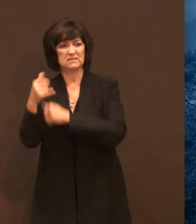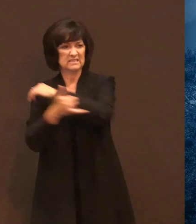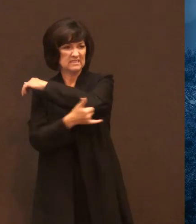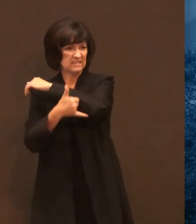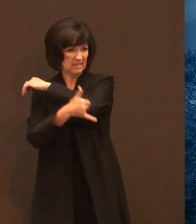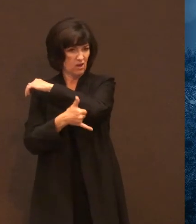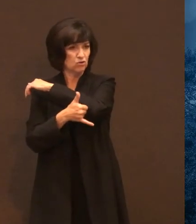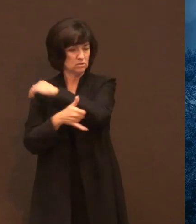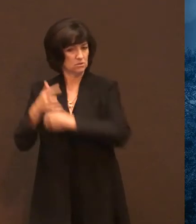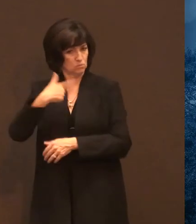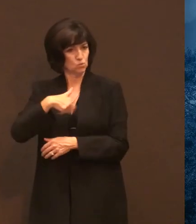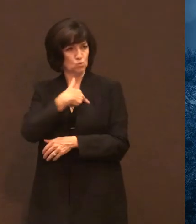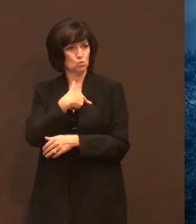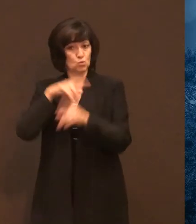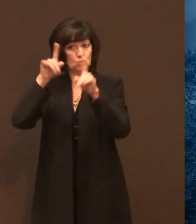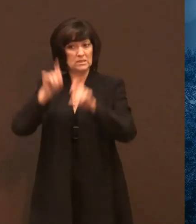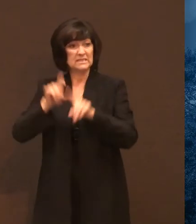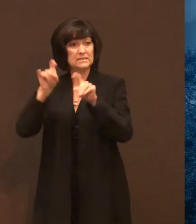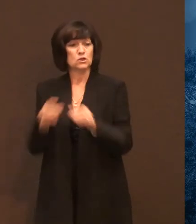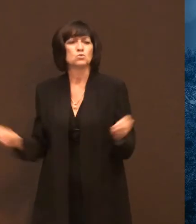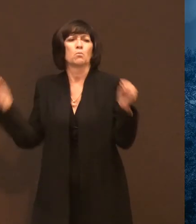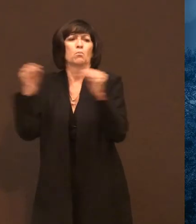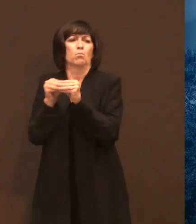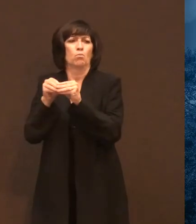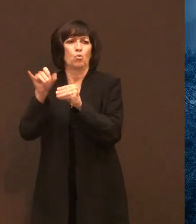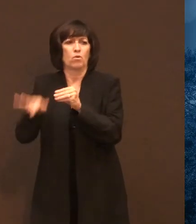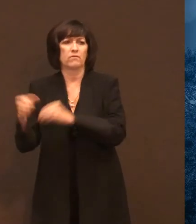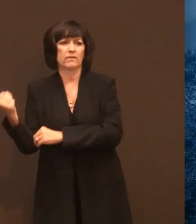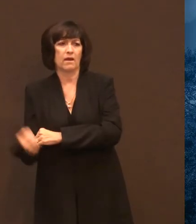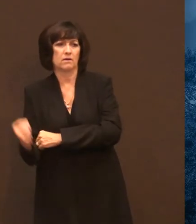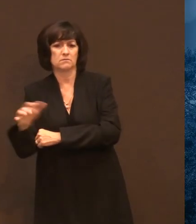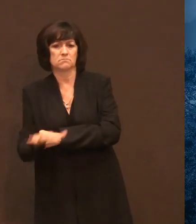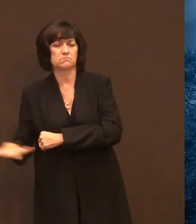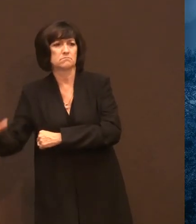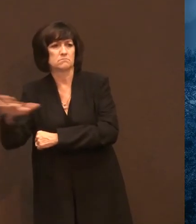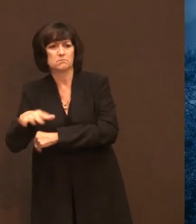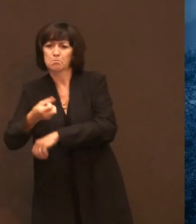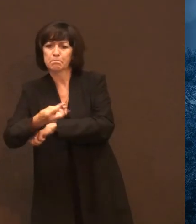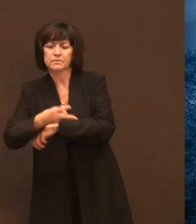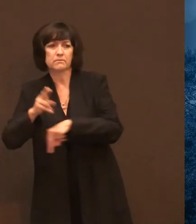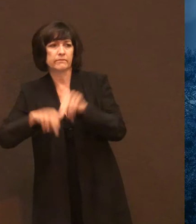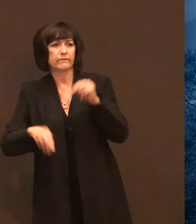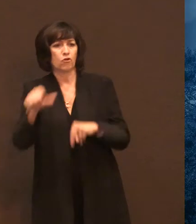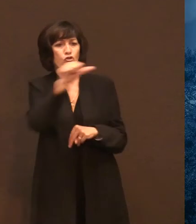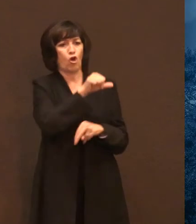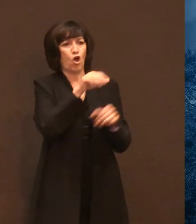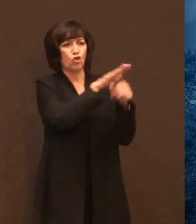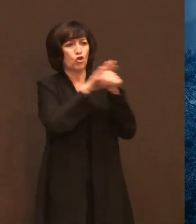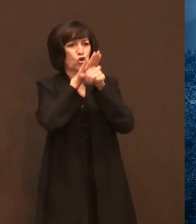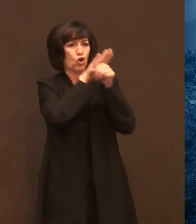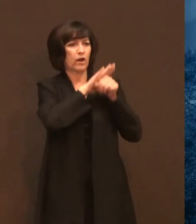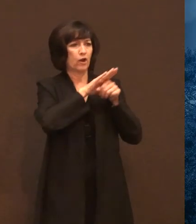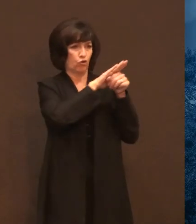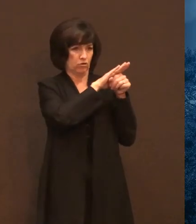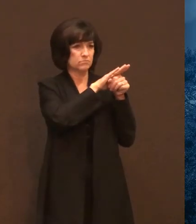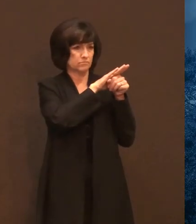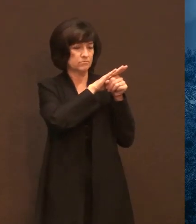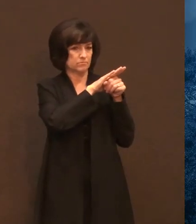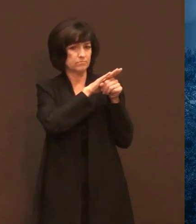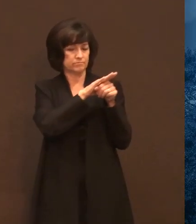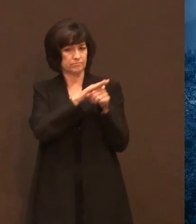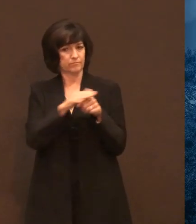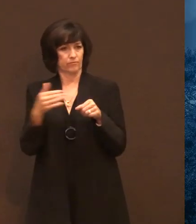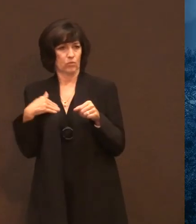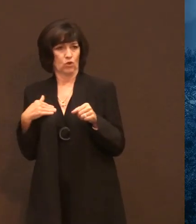more intensely in those communities than anywhere else in our state. We put more effort into it at the community level